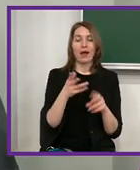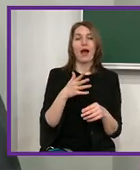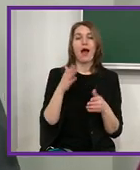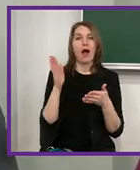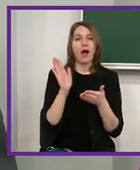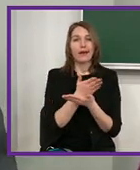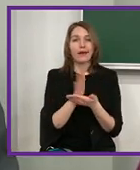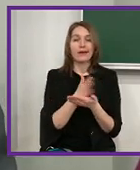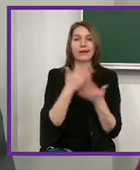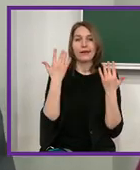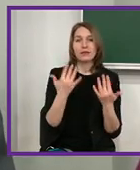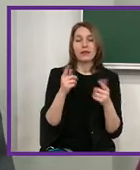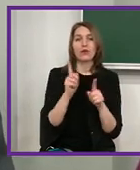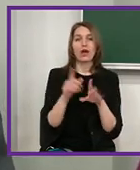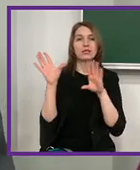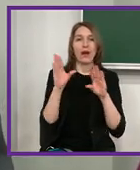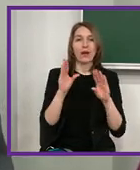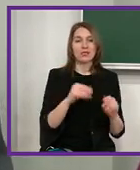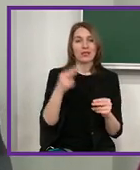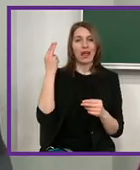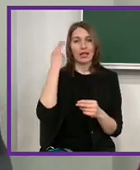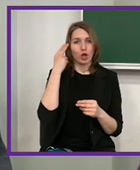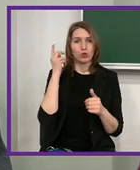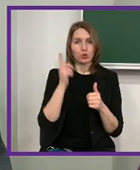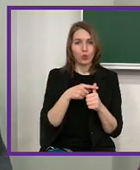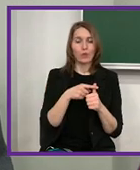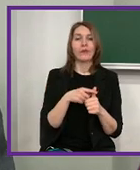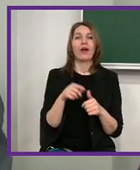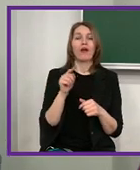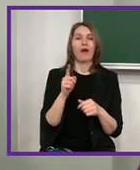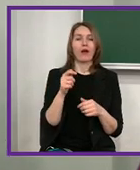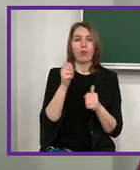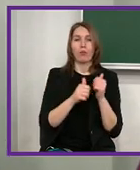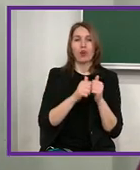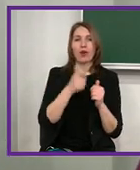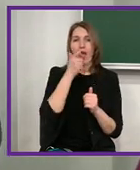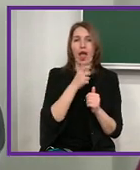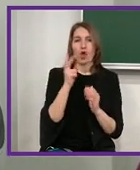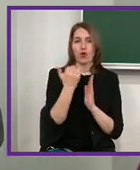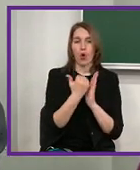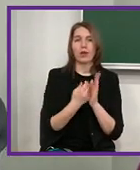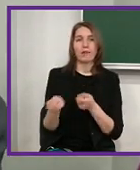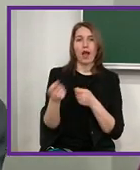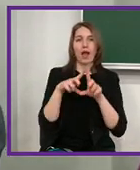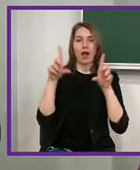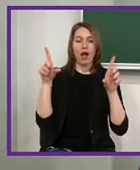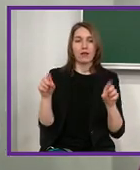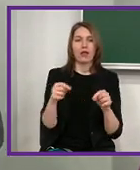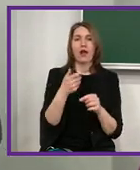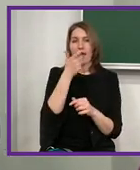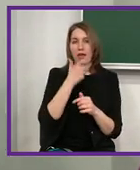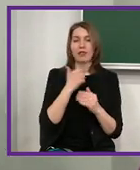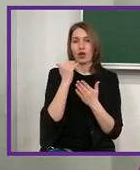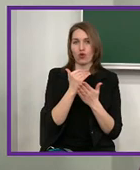policies. They may also adapt their codes of conduct or their supplier codes of conduct. But the most effective way of communicating the